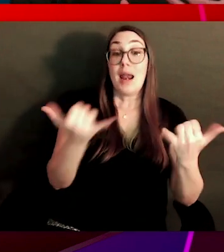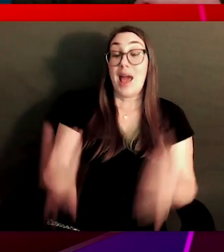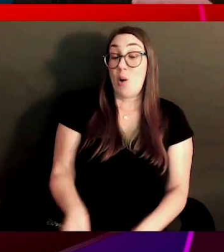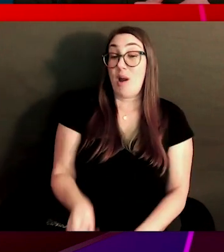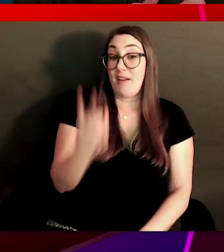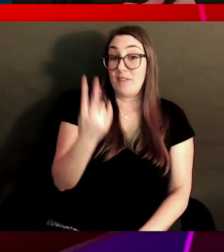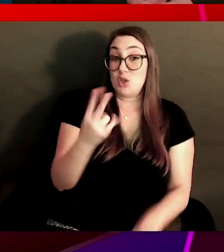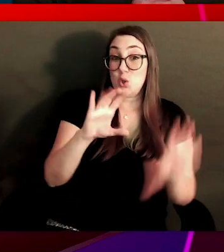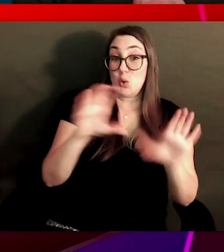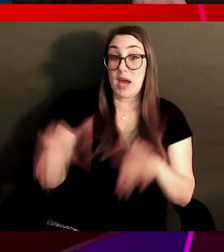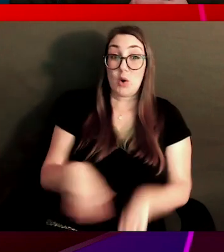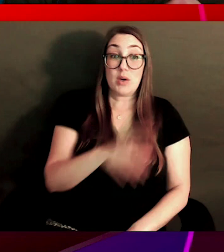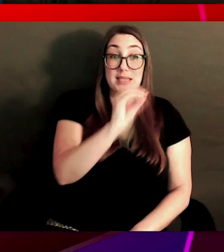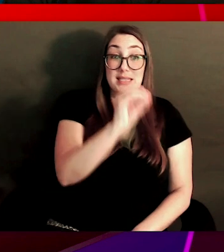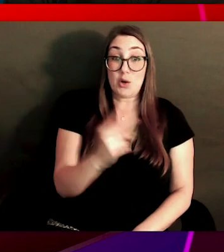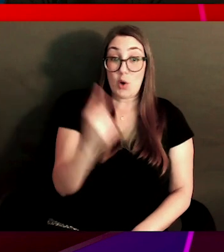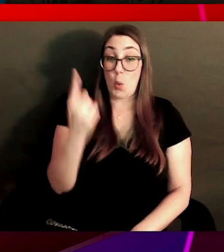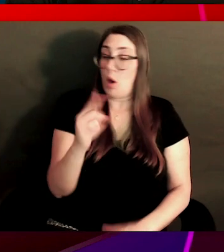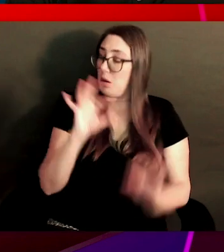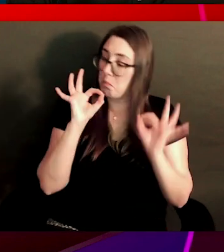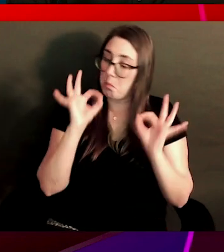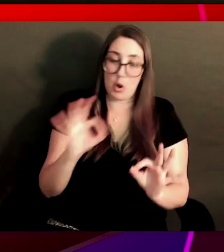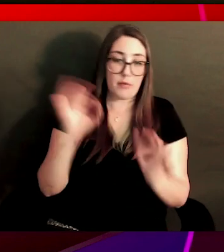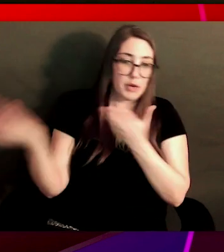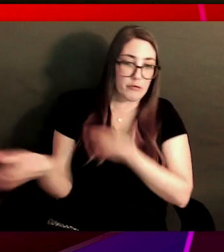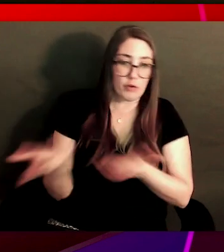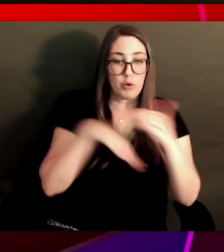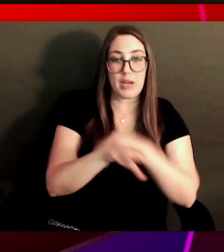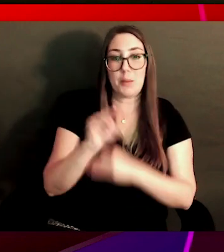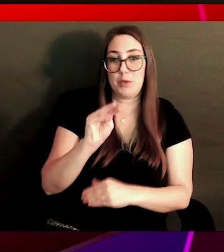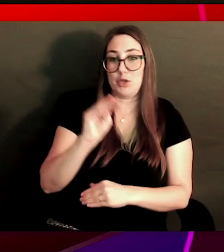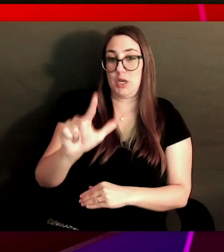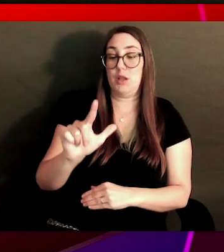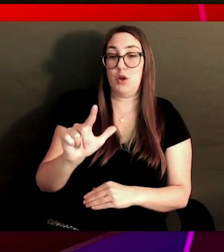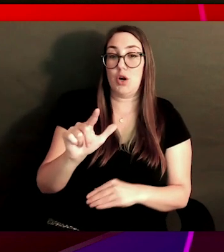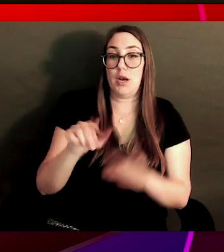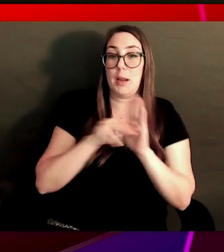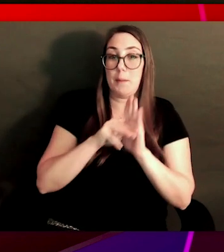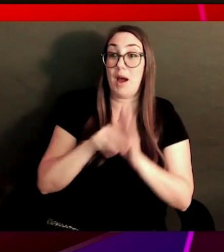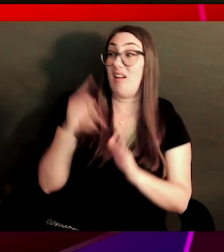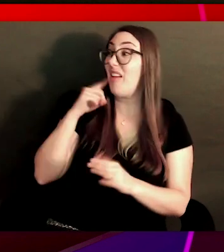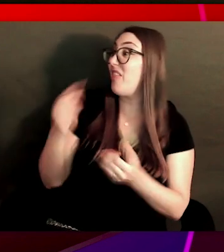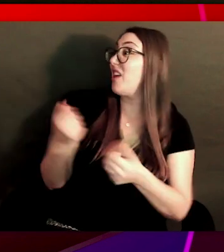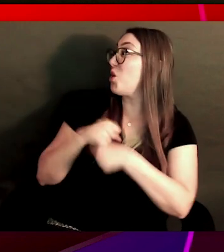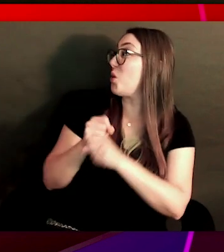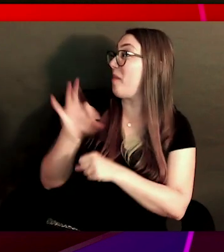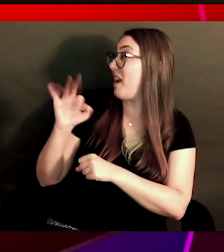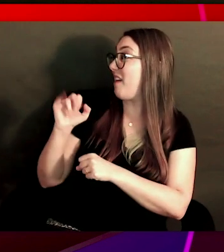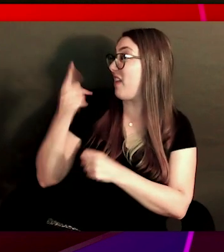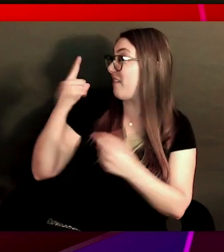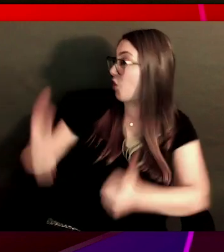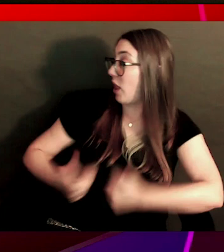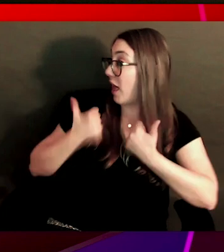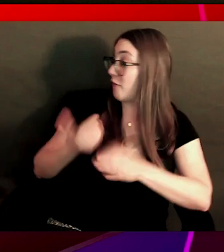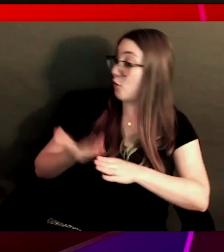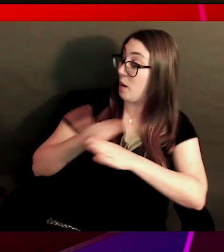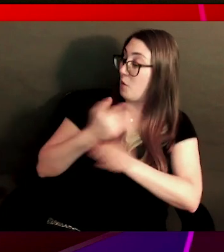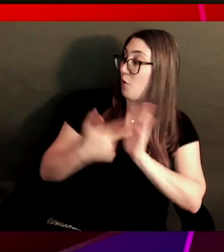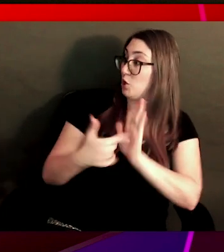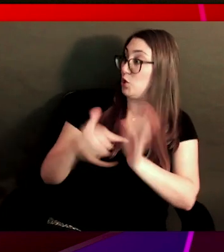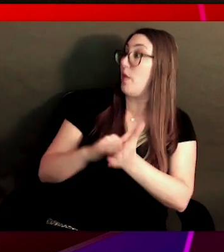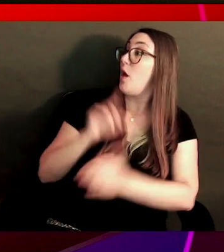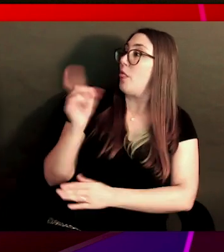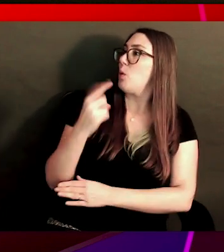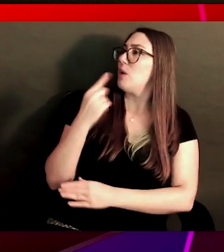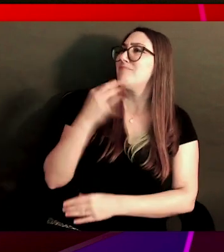is perfect for bringing into my machine learning model. I think you just made a fan for life, Sean, because right before you showed that, the question was, I wonder